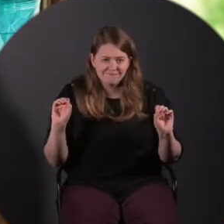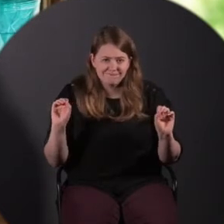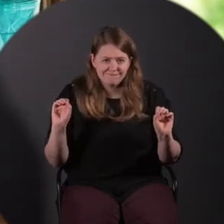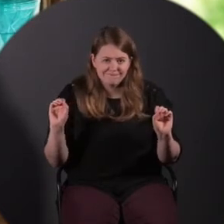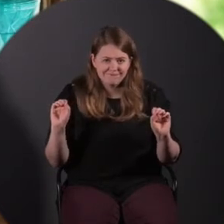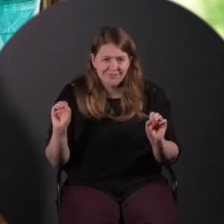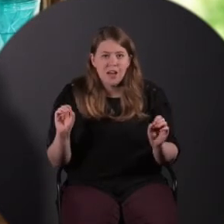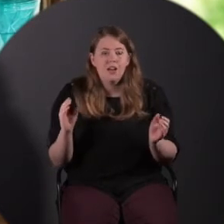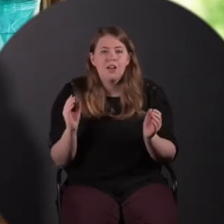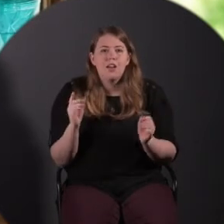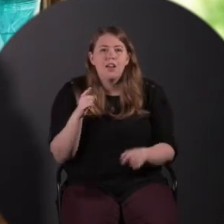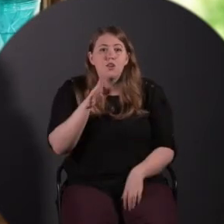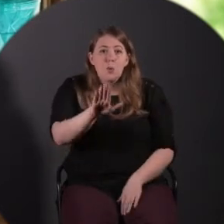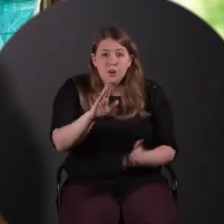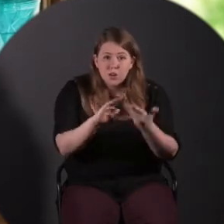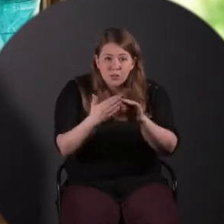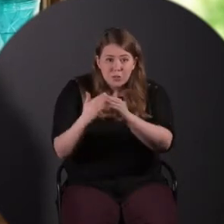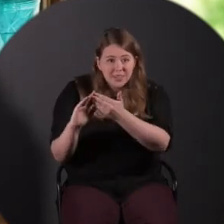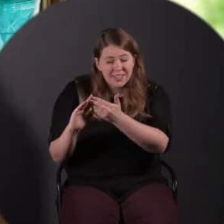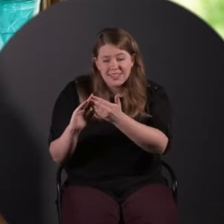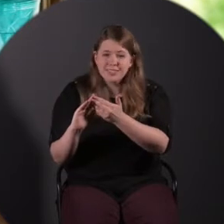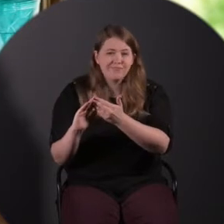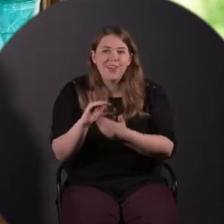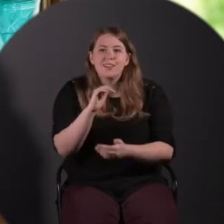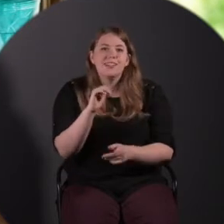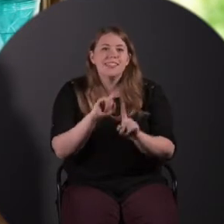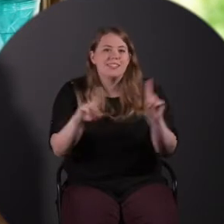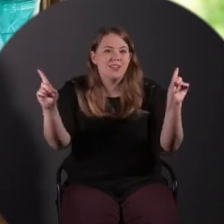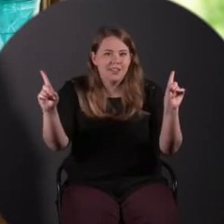probably like the community that you're living in right now and watching today.